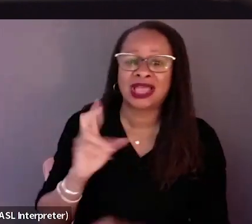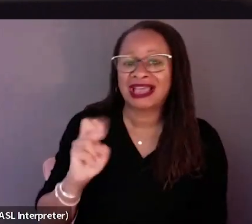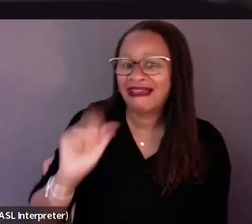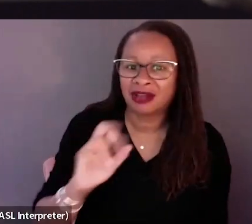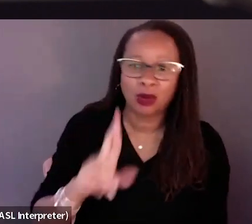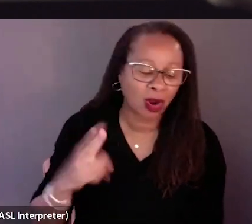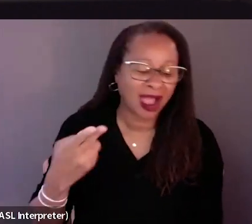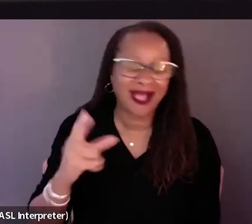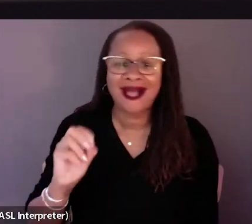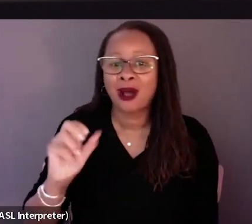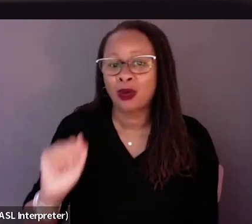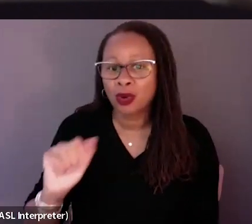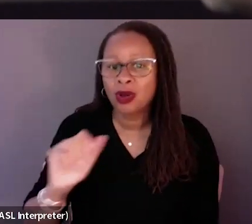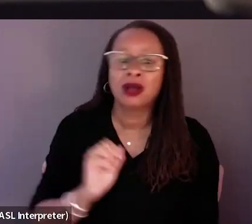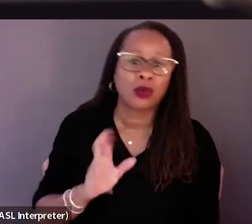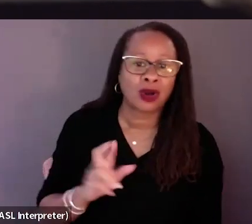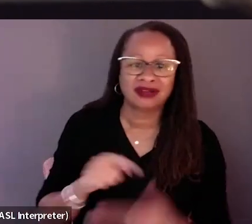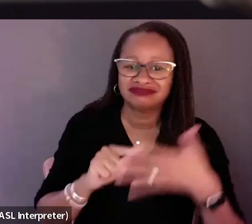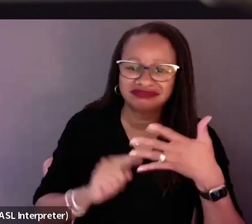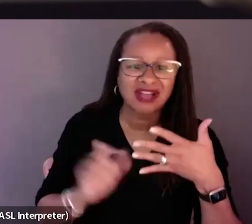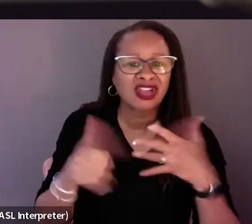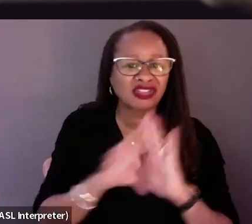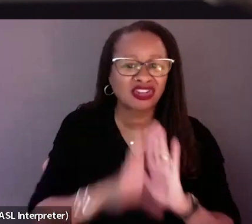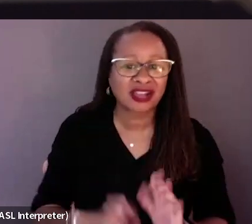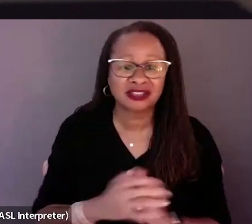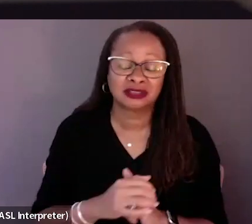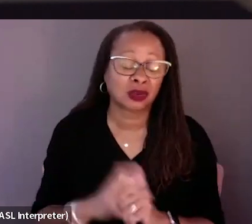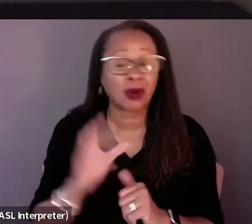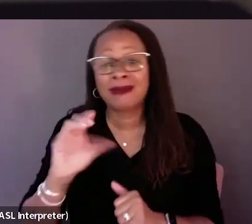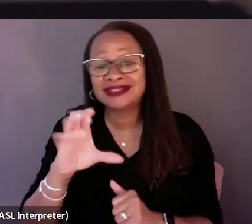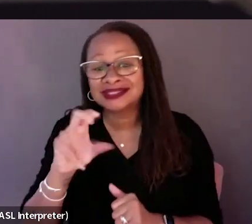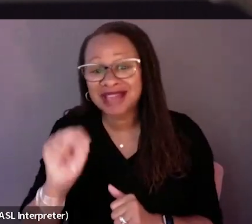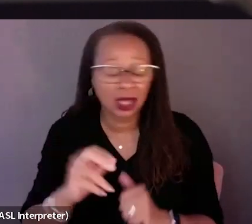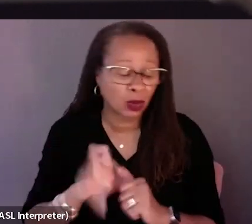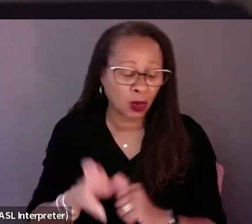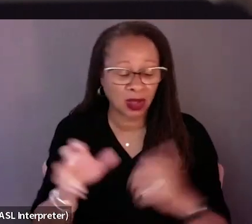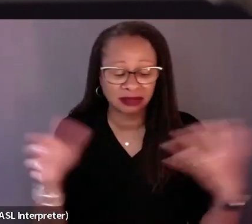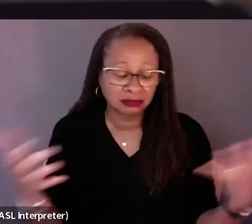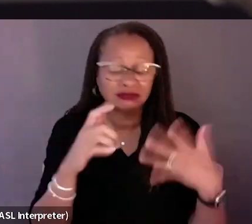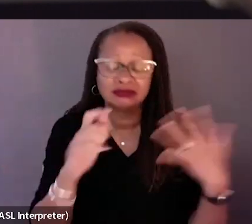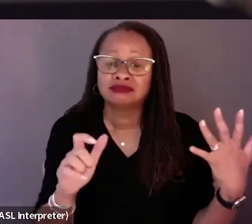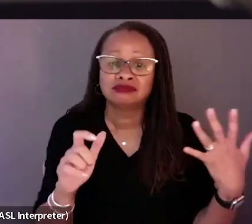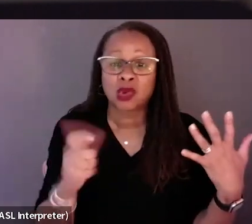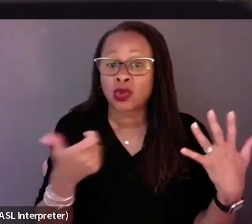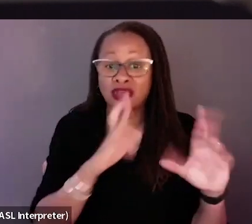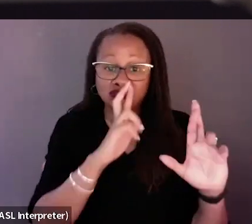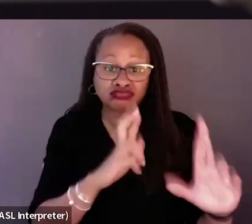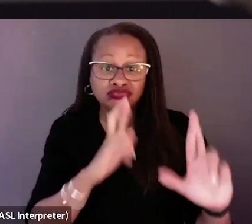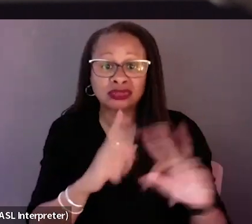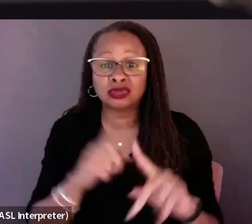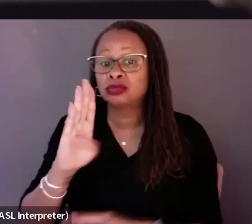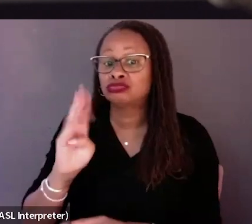How or someone else, and who is that guy, with all the respect towards Bruce